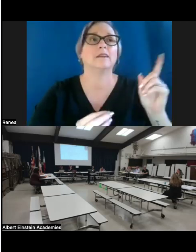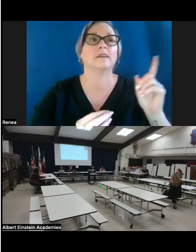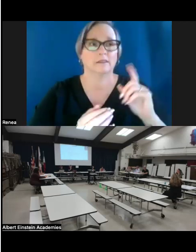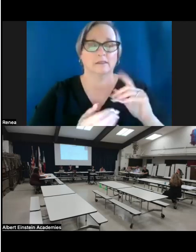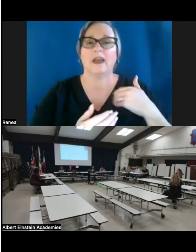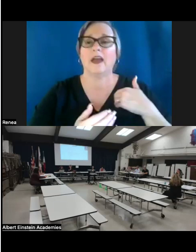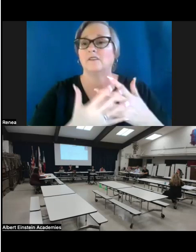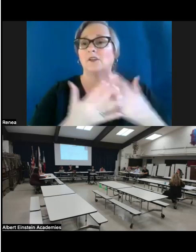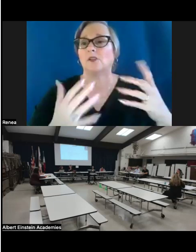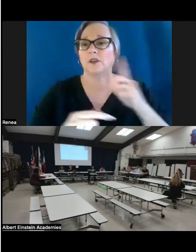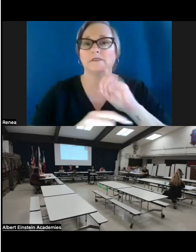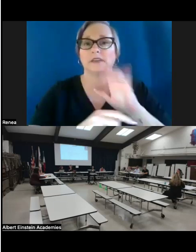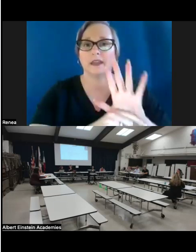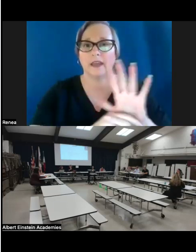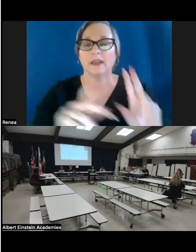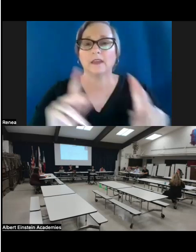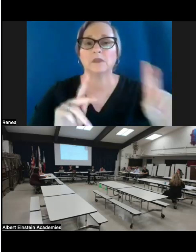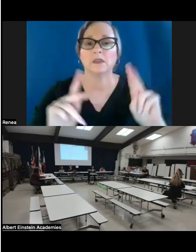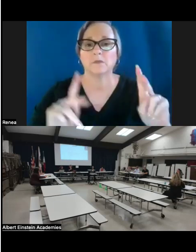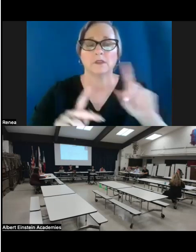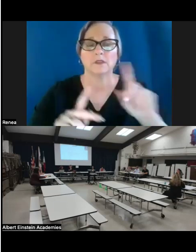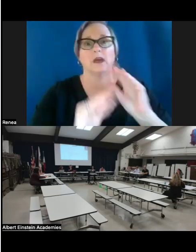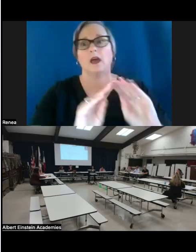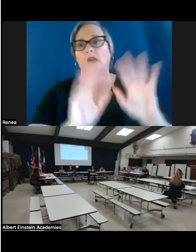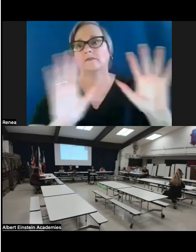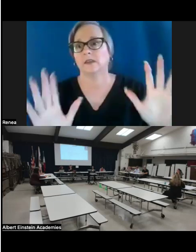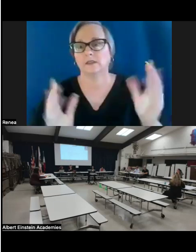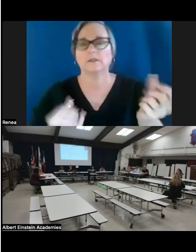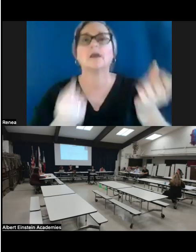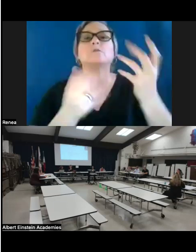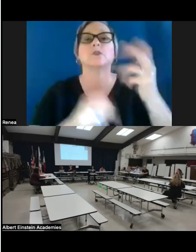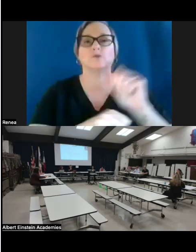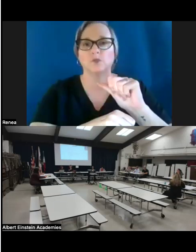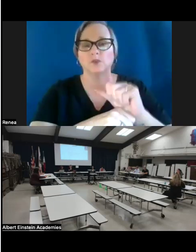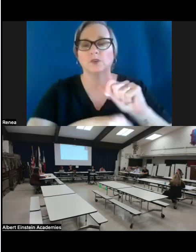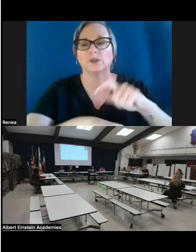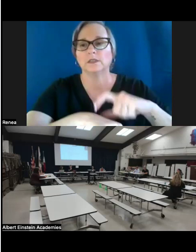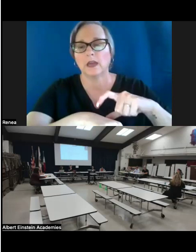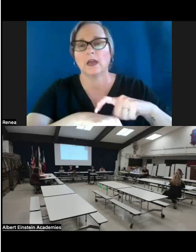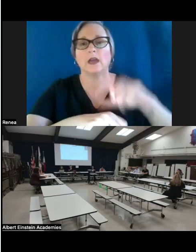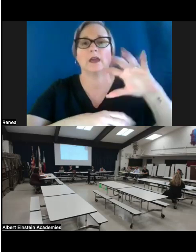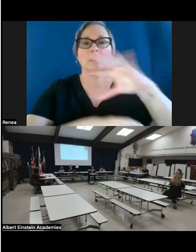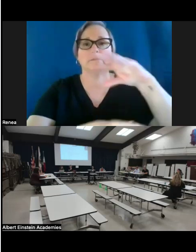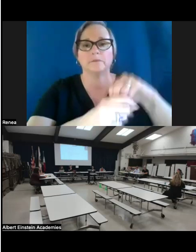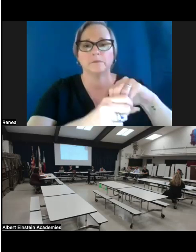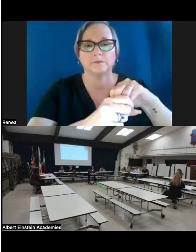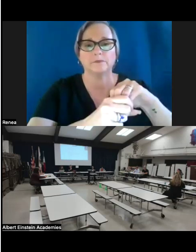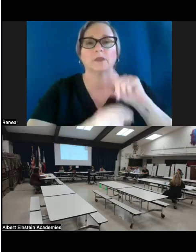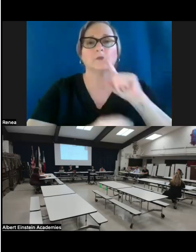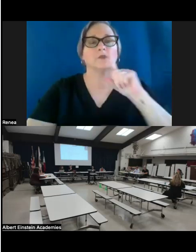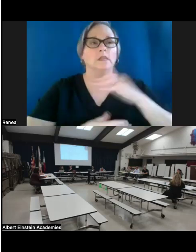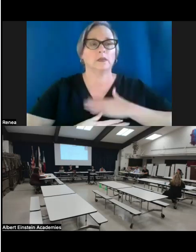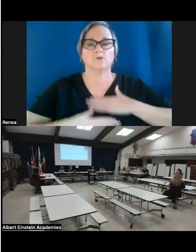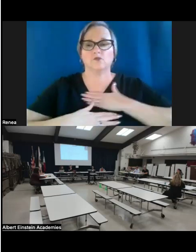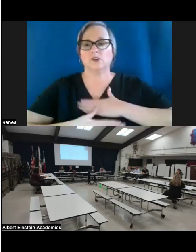and it's very evident how much work and time you put into this, and I think that it's an amazing thing to witness. I appreciate the work that you've all